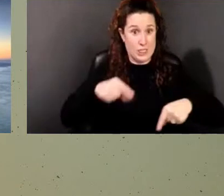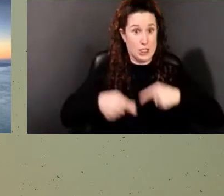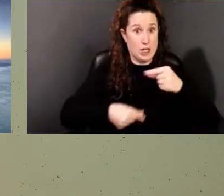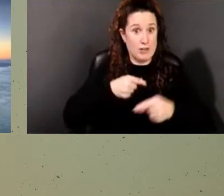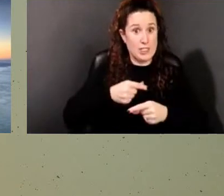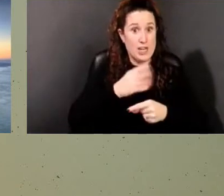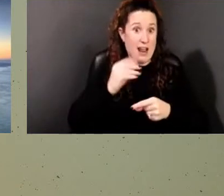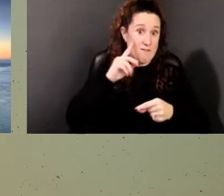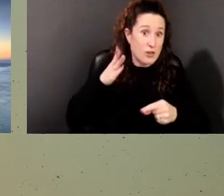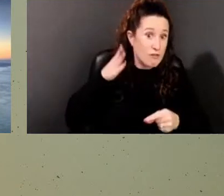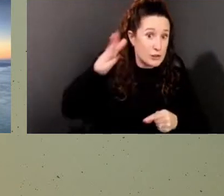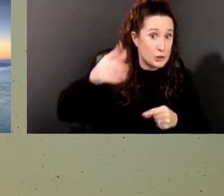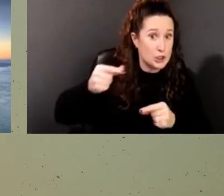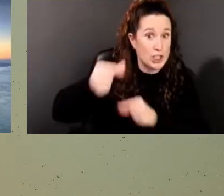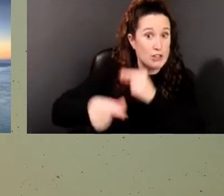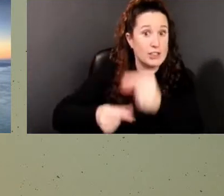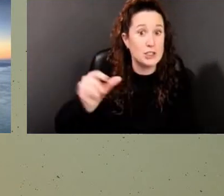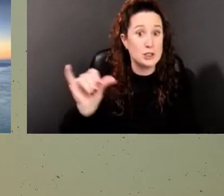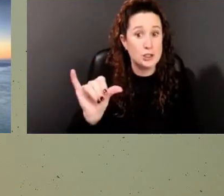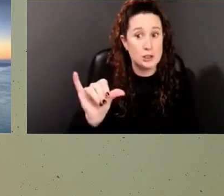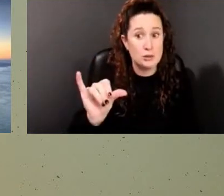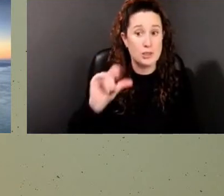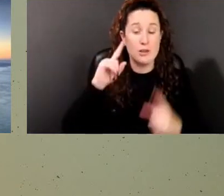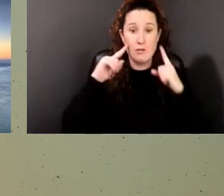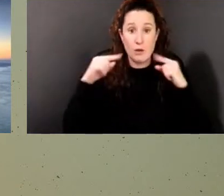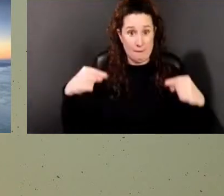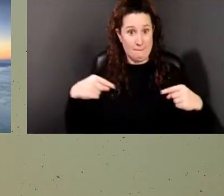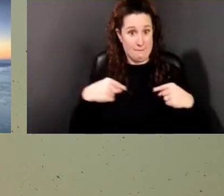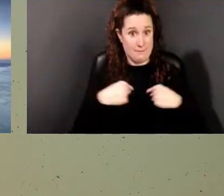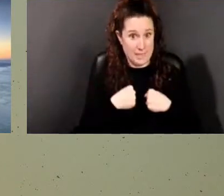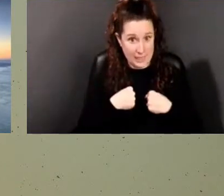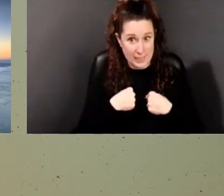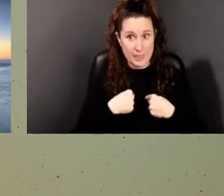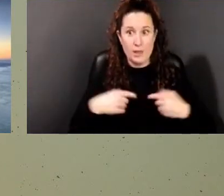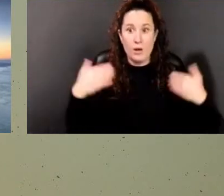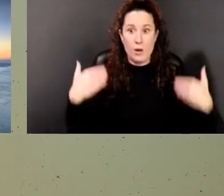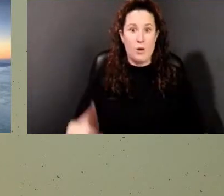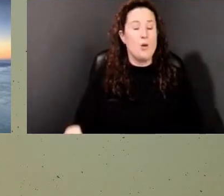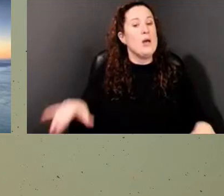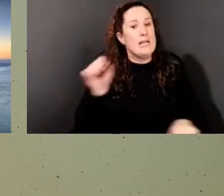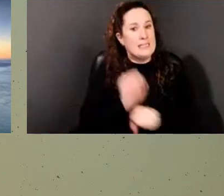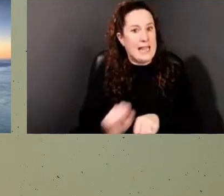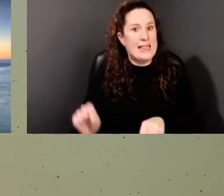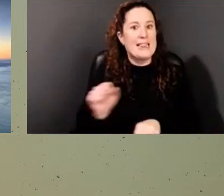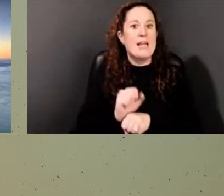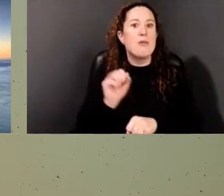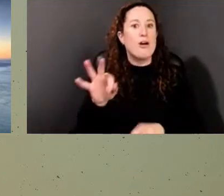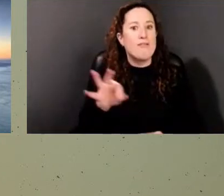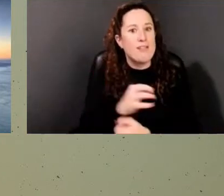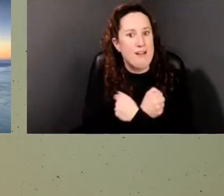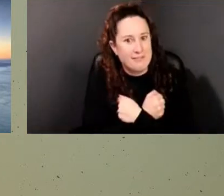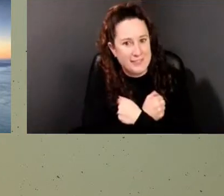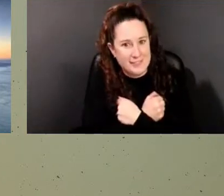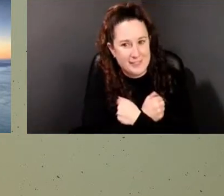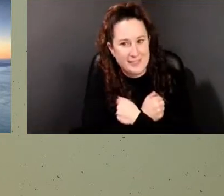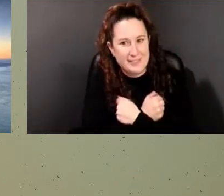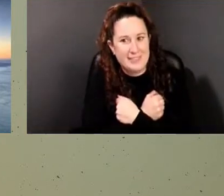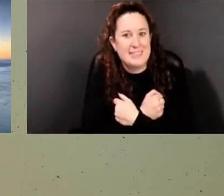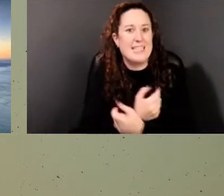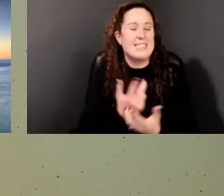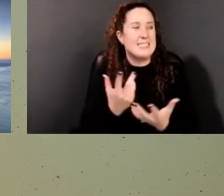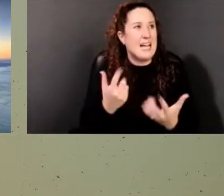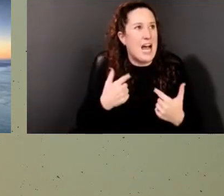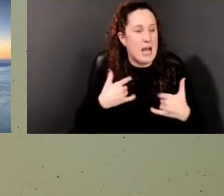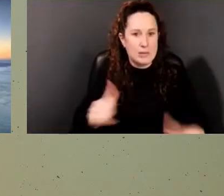So for me, it is a labor of love. It is a labor of wanting to know more about